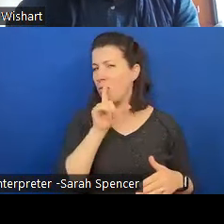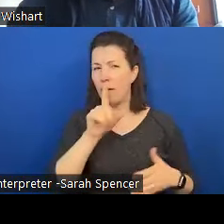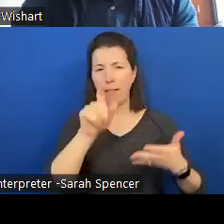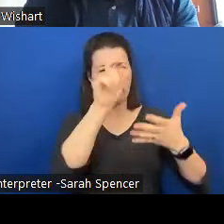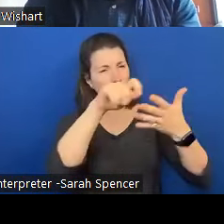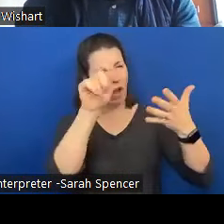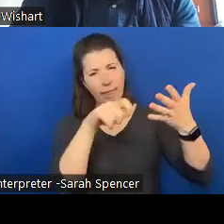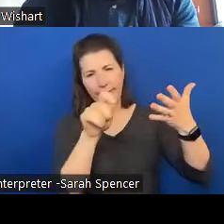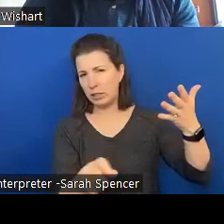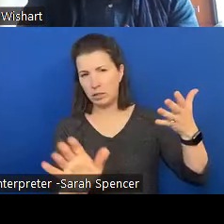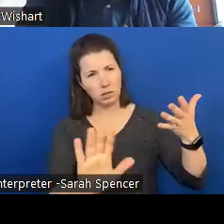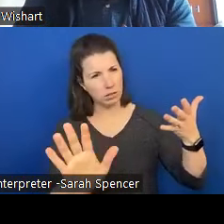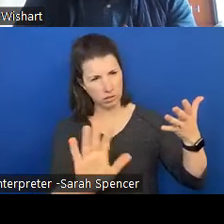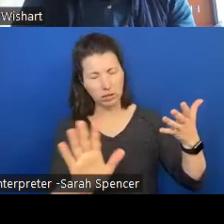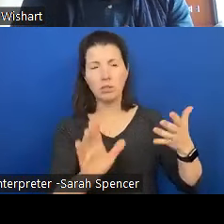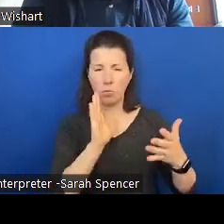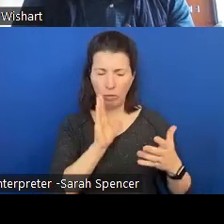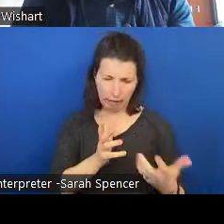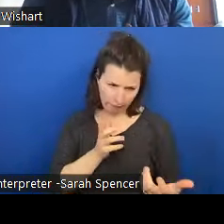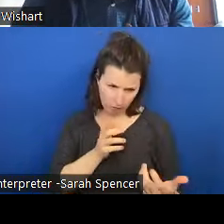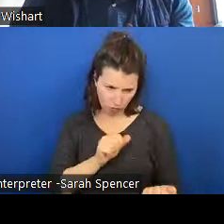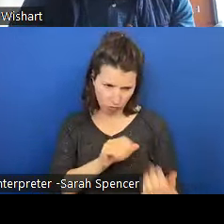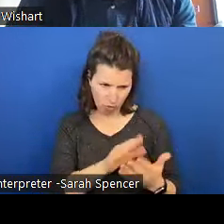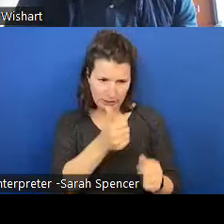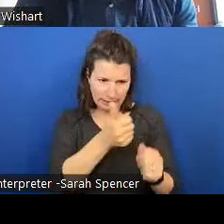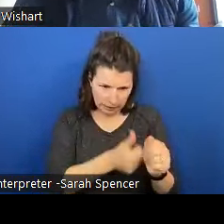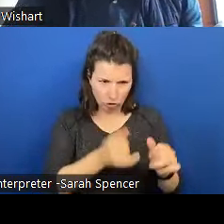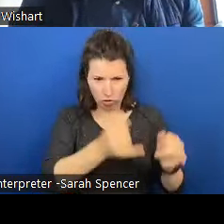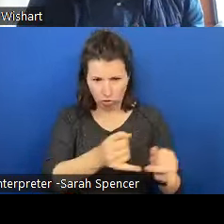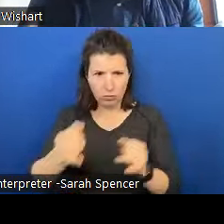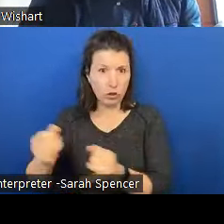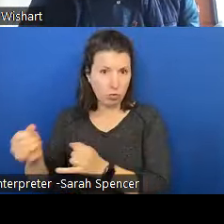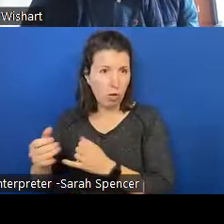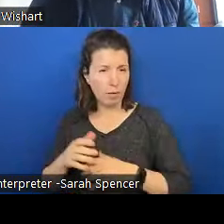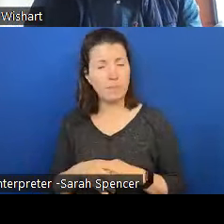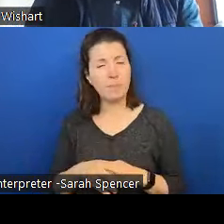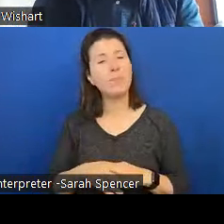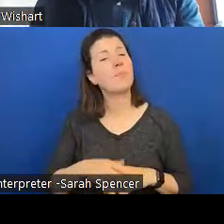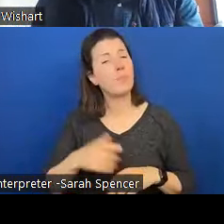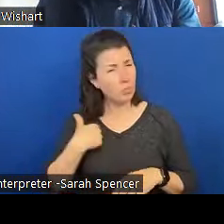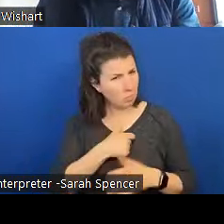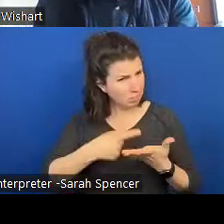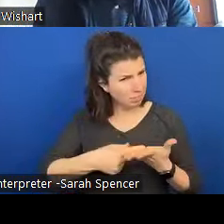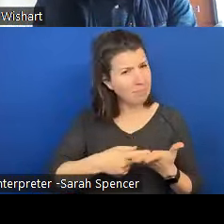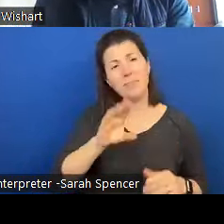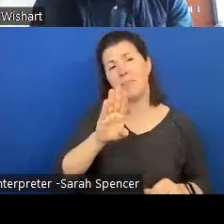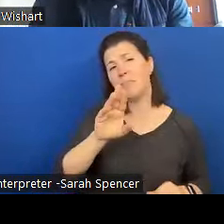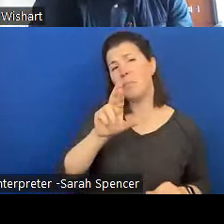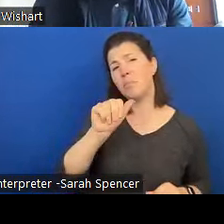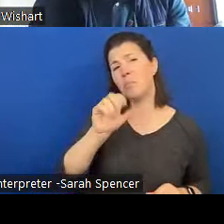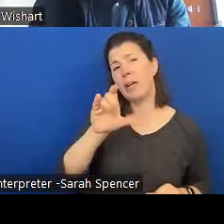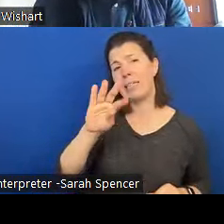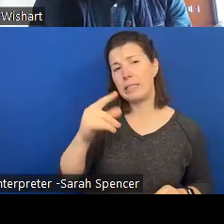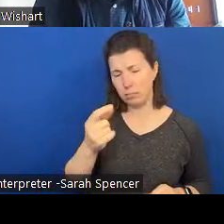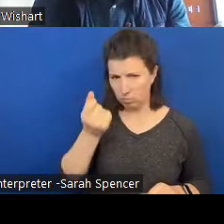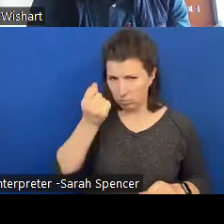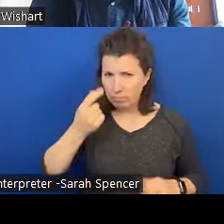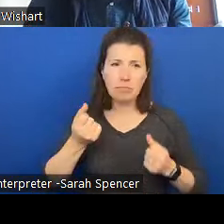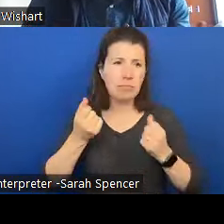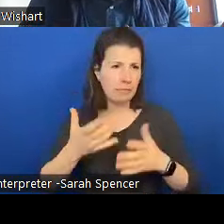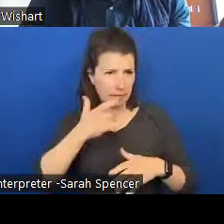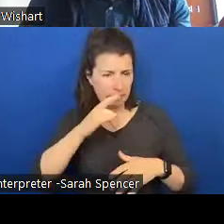So the other big thing that we sort of talked about there a little bit is our bracing. A lot of our children have increased tone in the lower extremities,